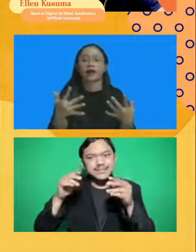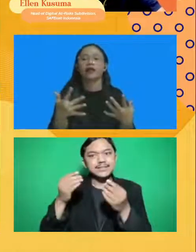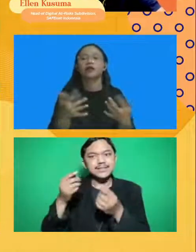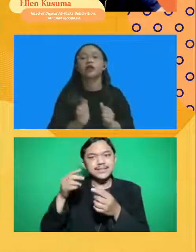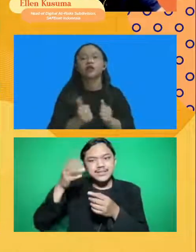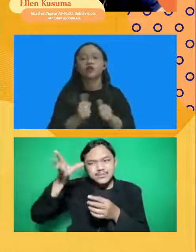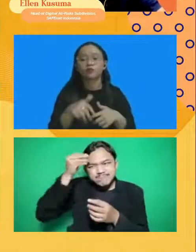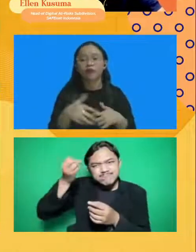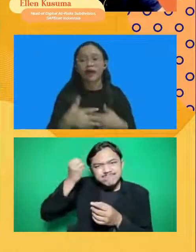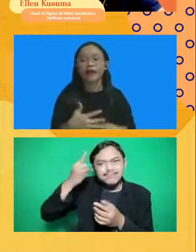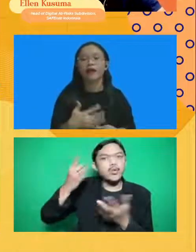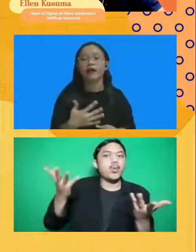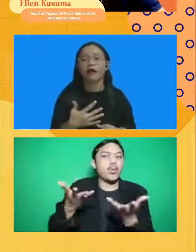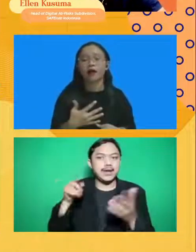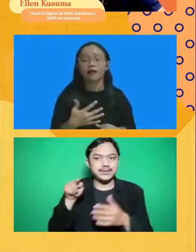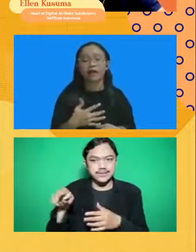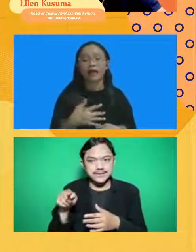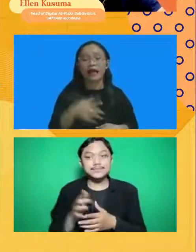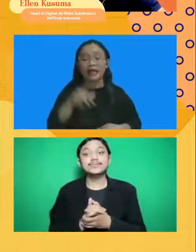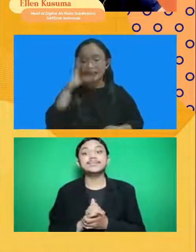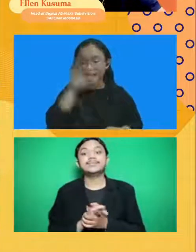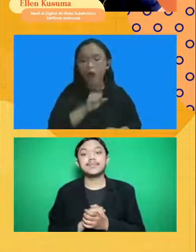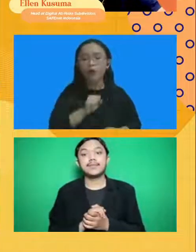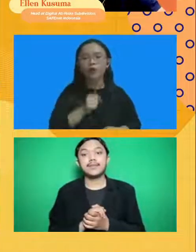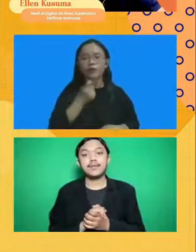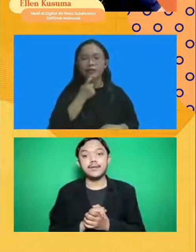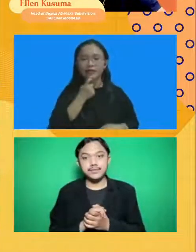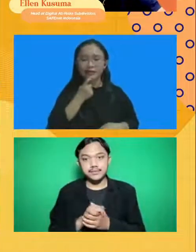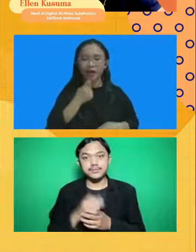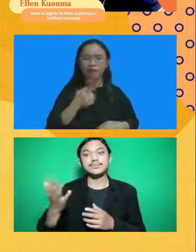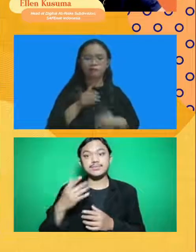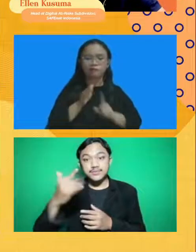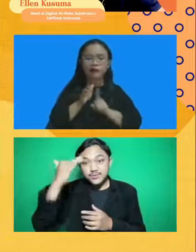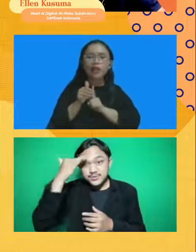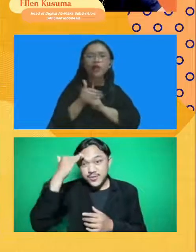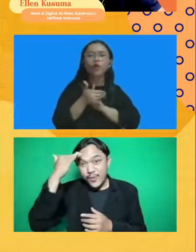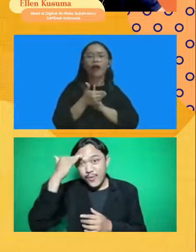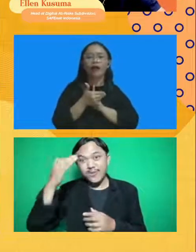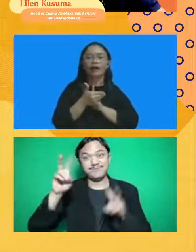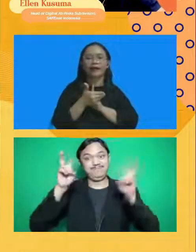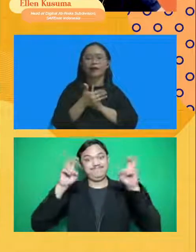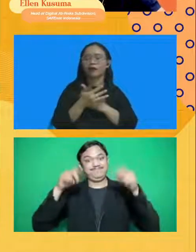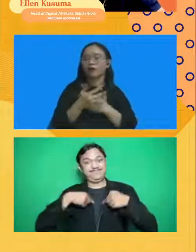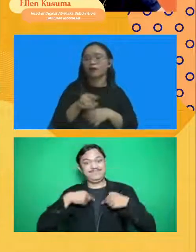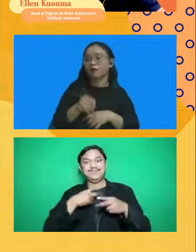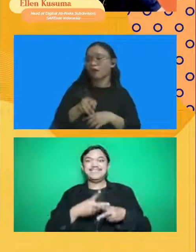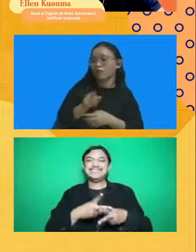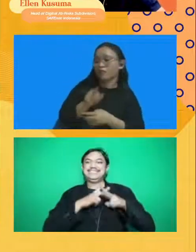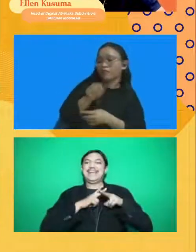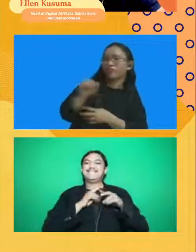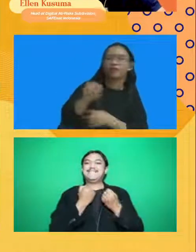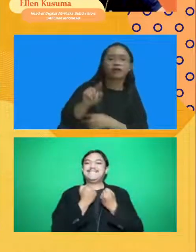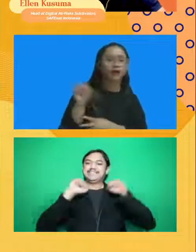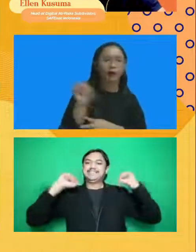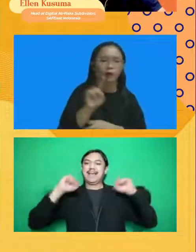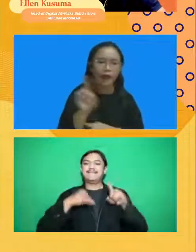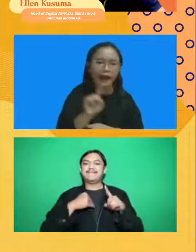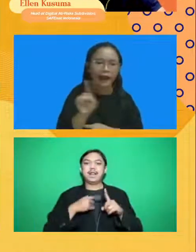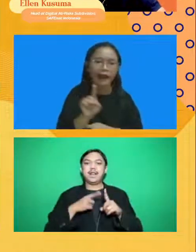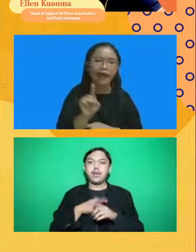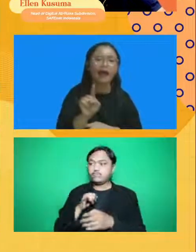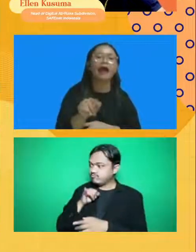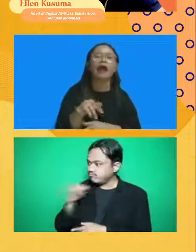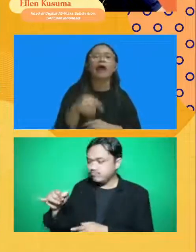is the boundaries, right? And then we could also use a human rights-based framework and approach to set